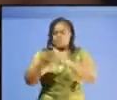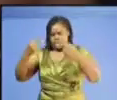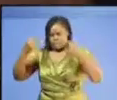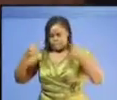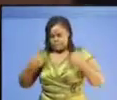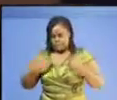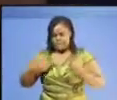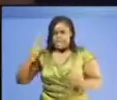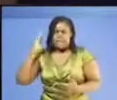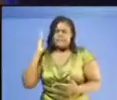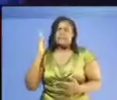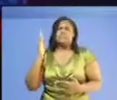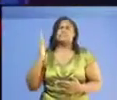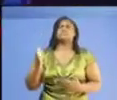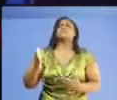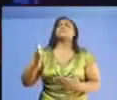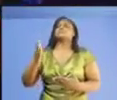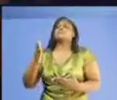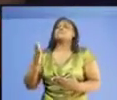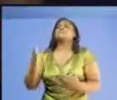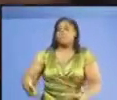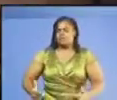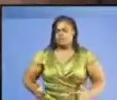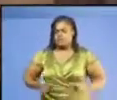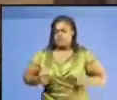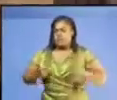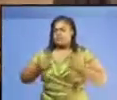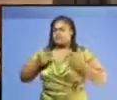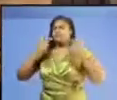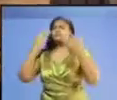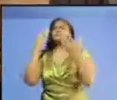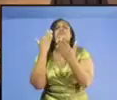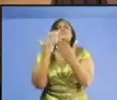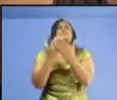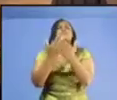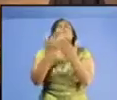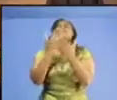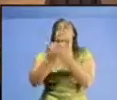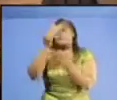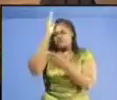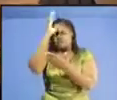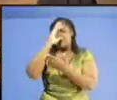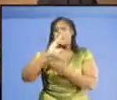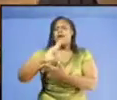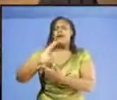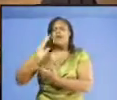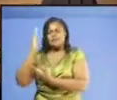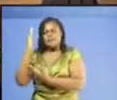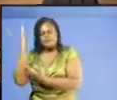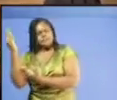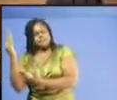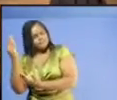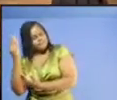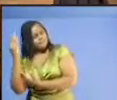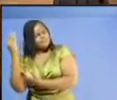I have lived in the goodness of God.